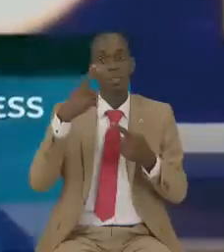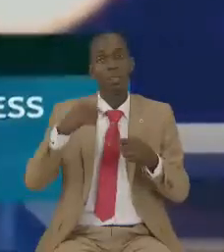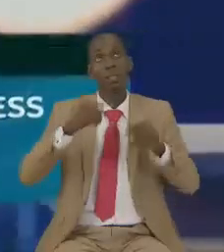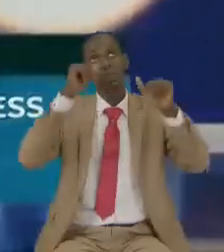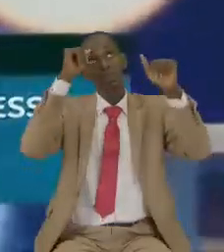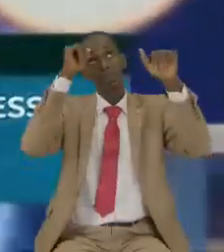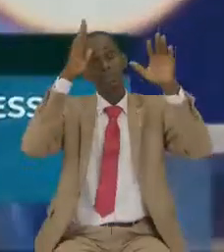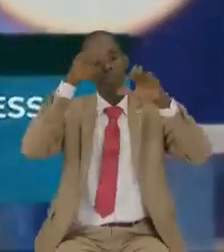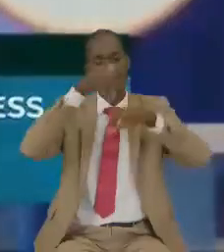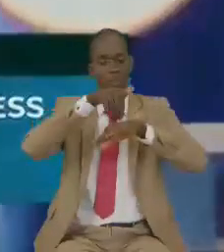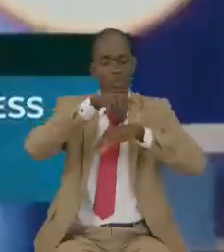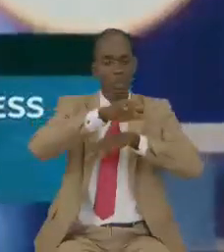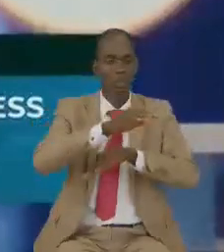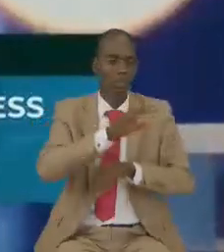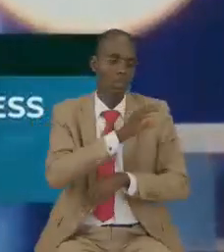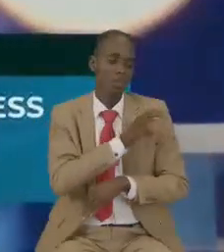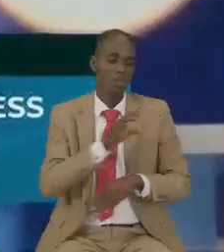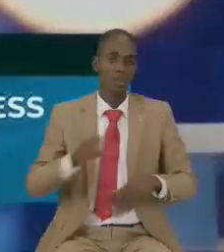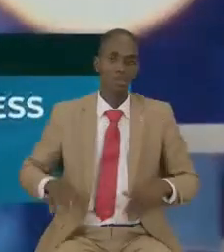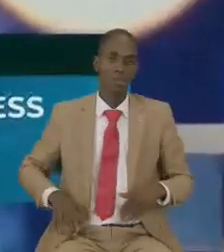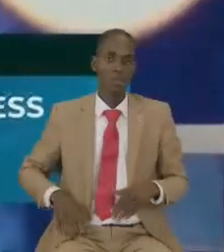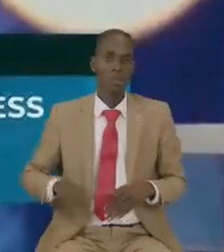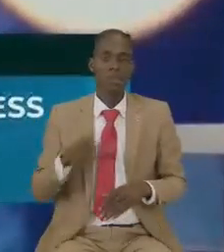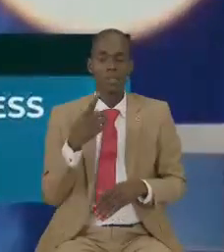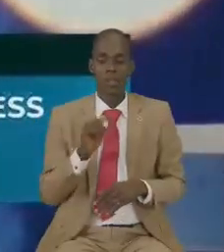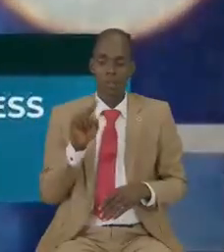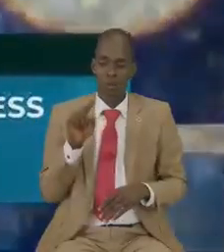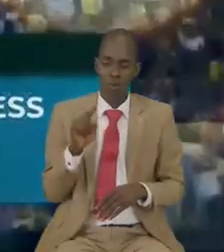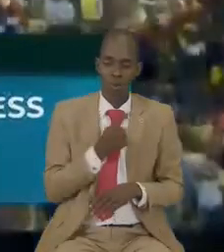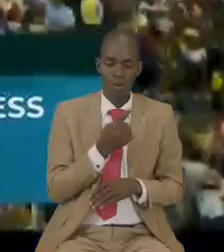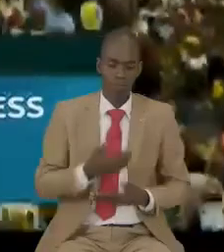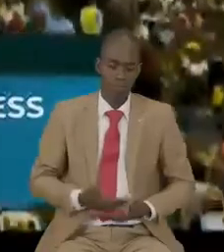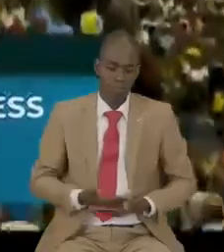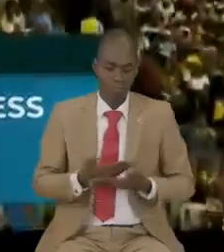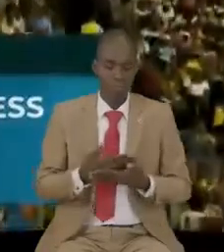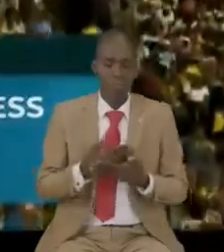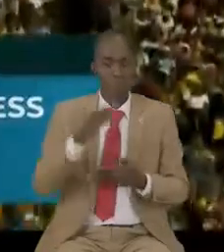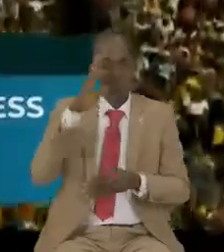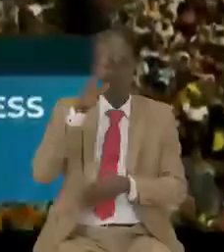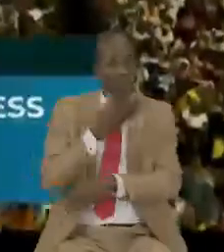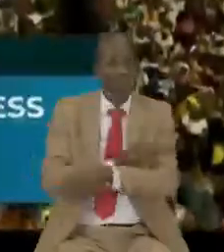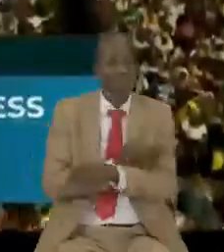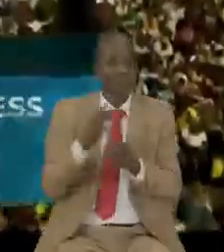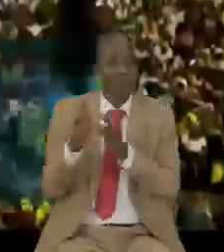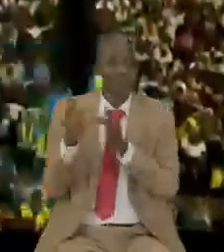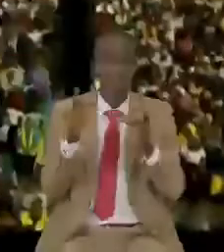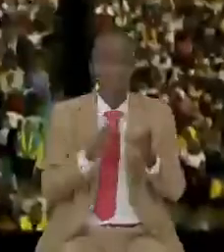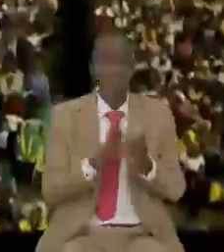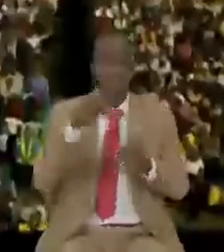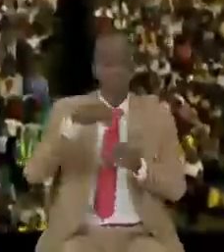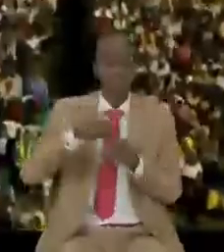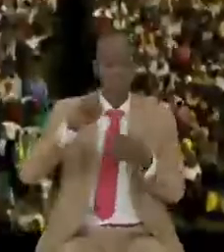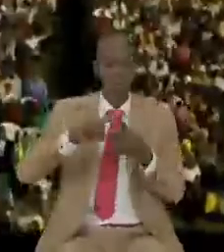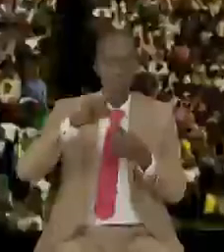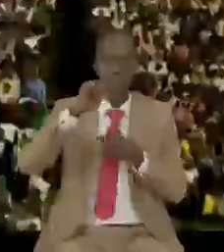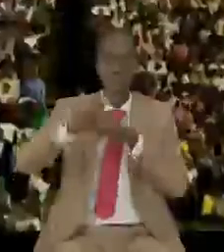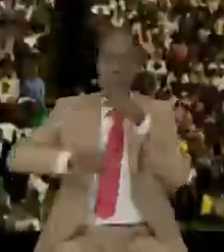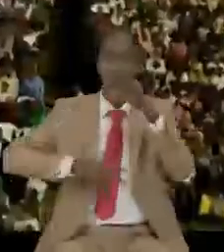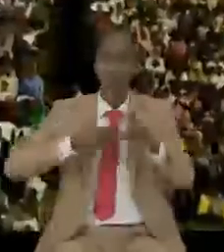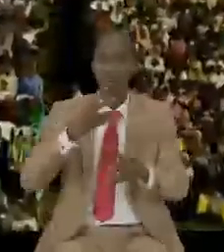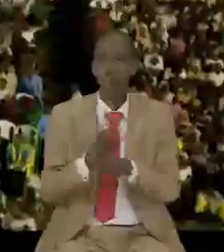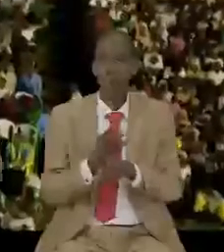sent Christ, his only begotten Son, Jesus, into the world,